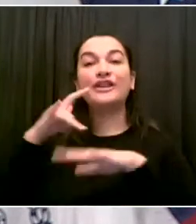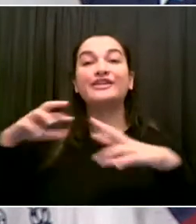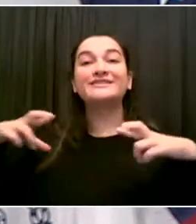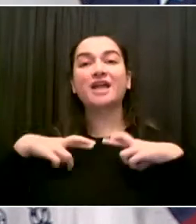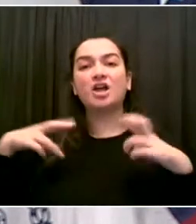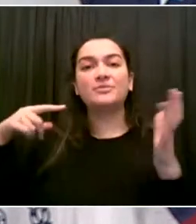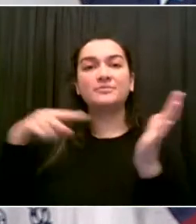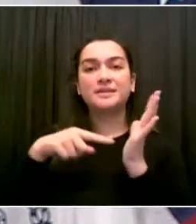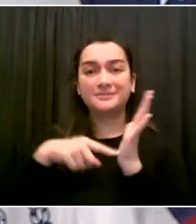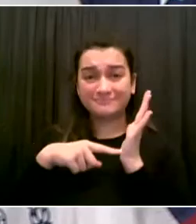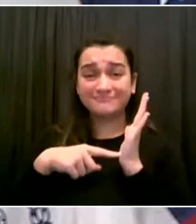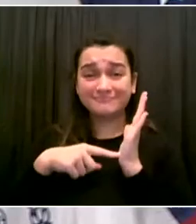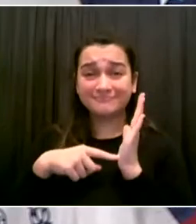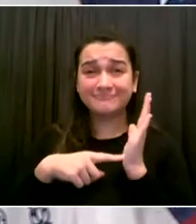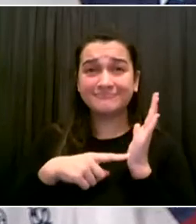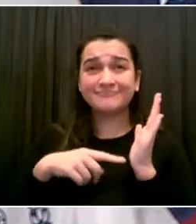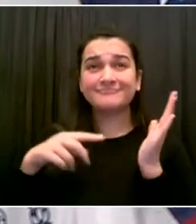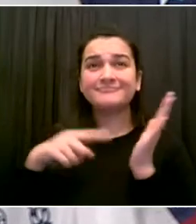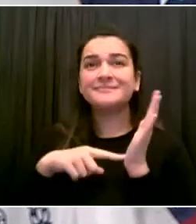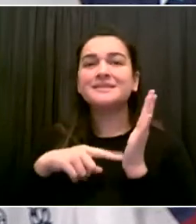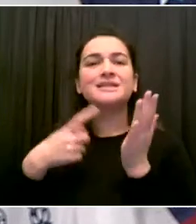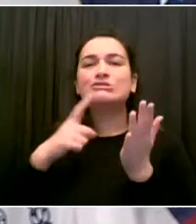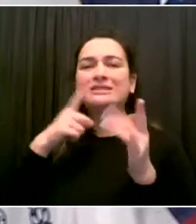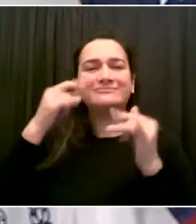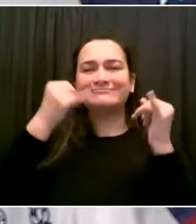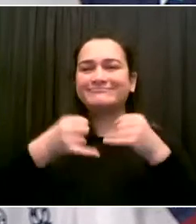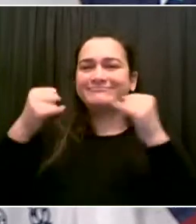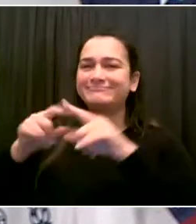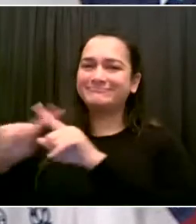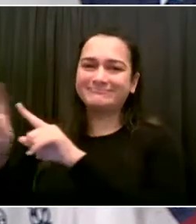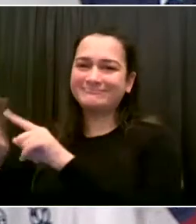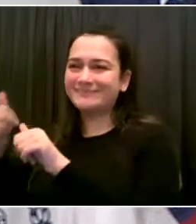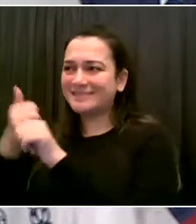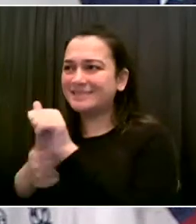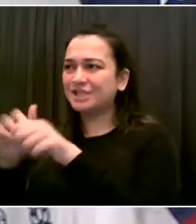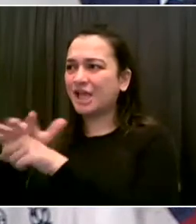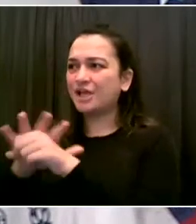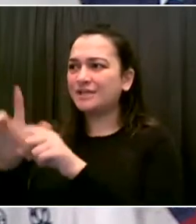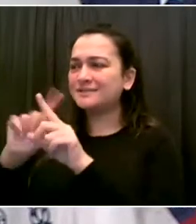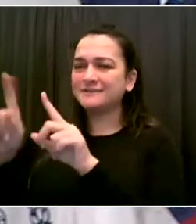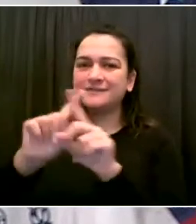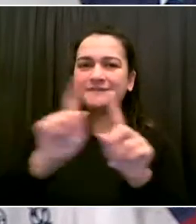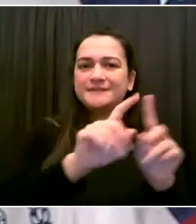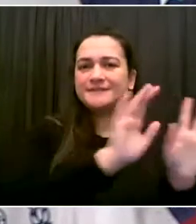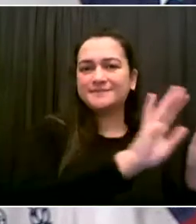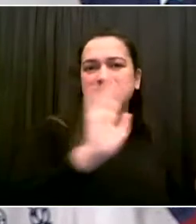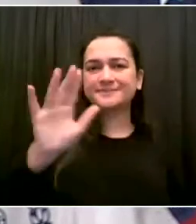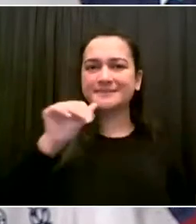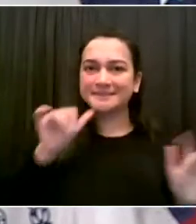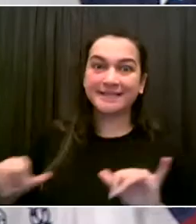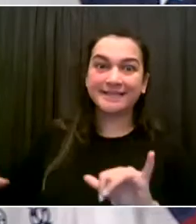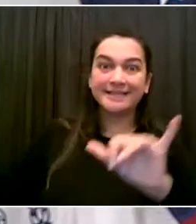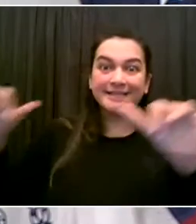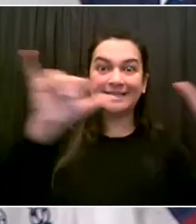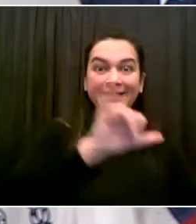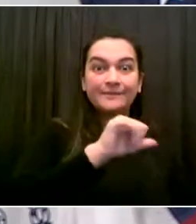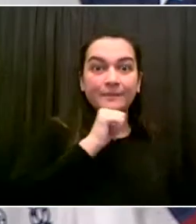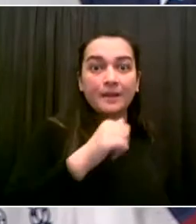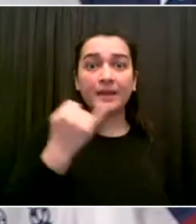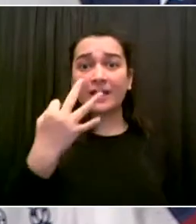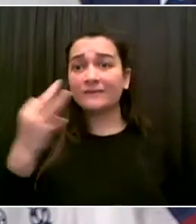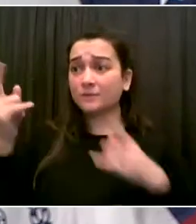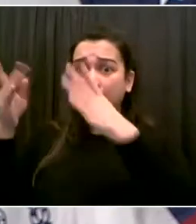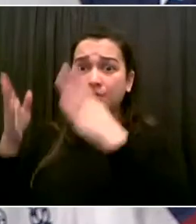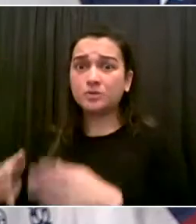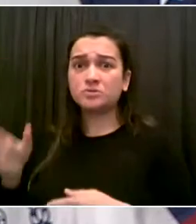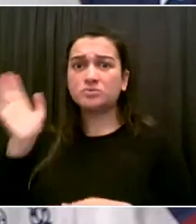folks who work for us who have an interest in this opportunity. We're also very, very concerned, obviously, about getting the work done we have to get done for the people right